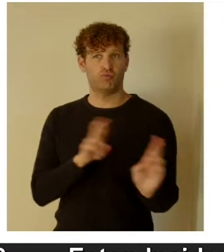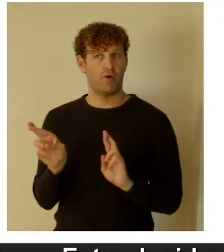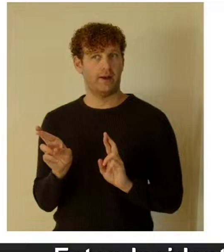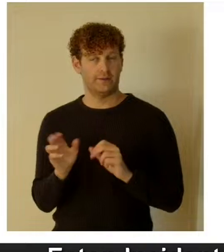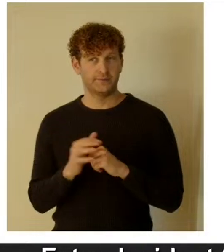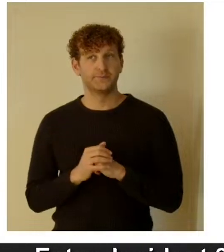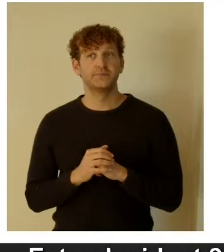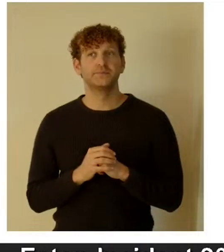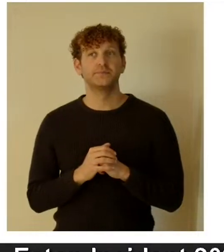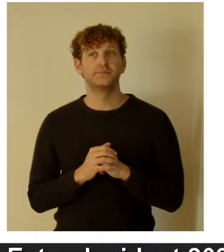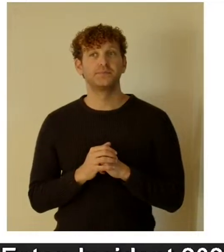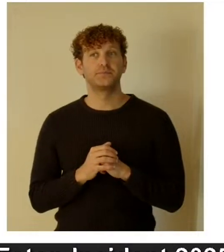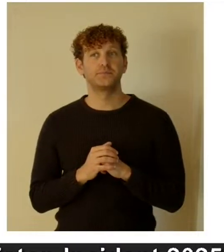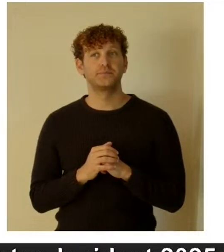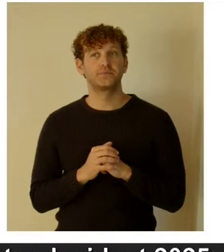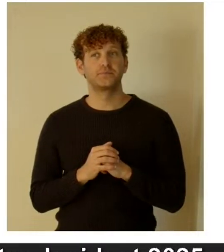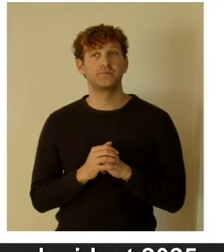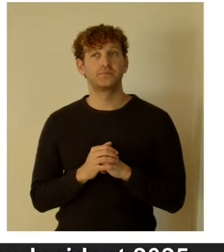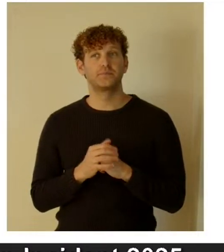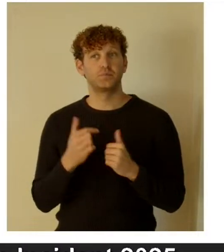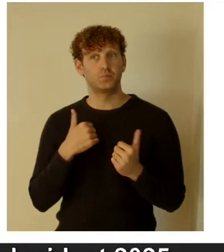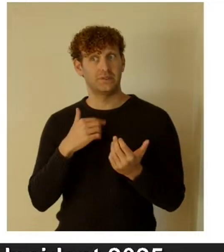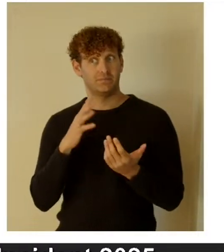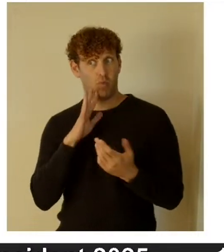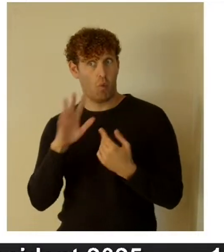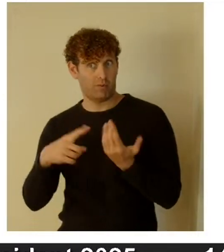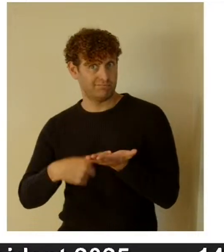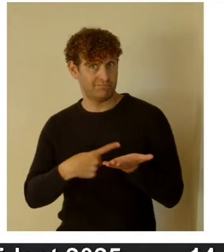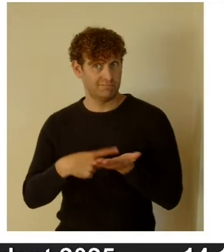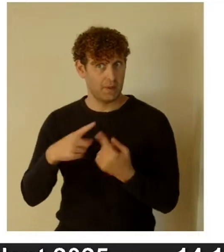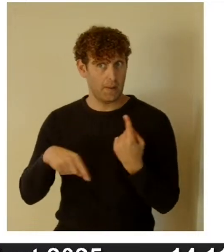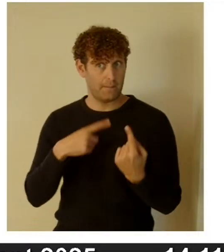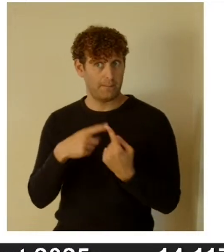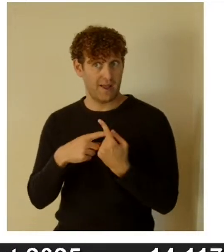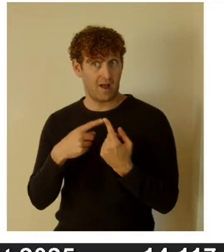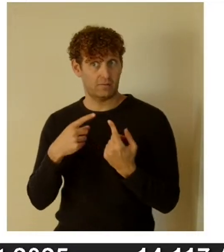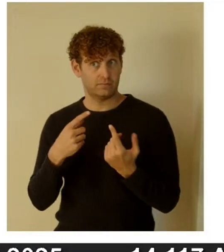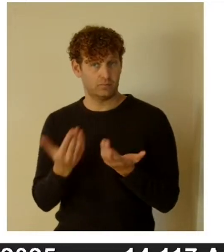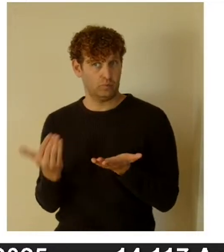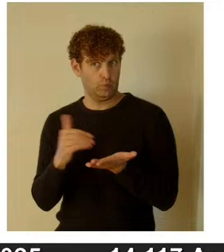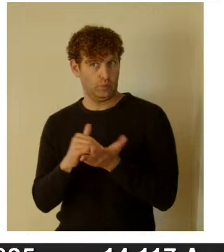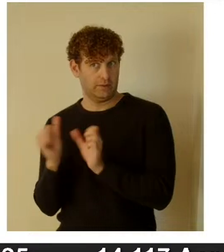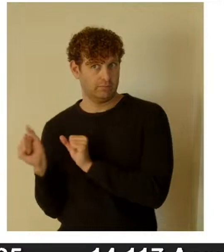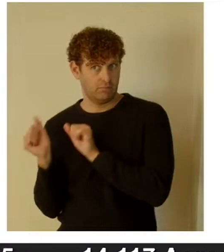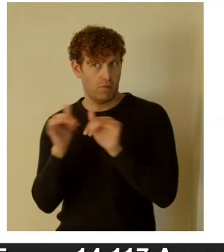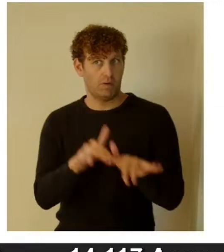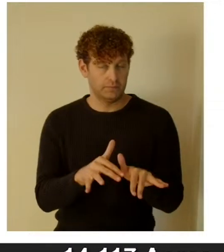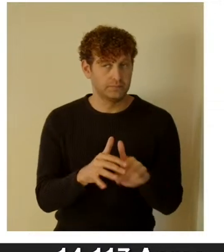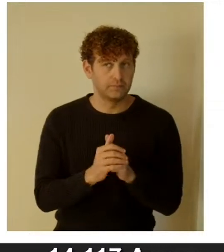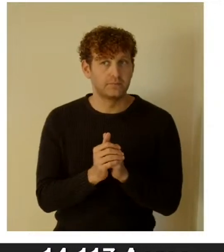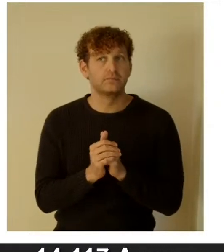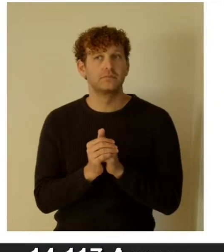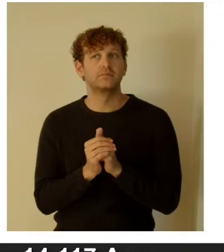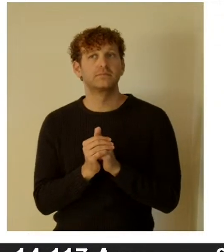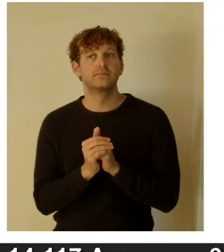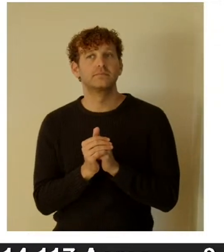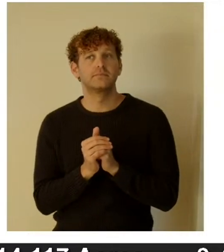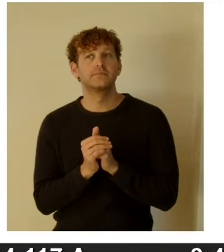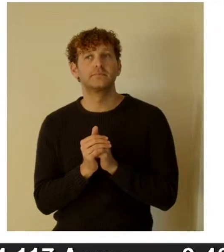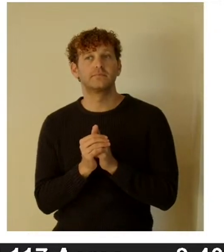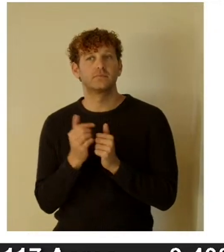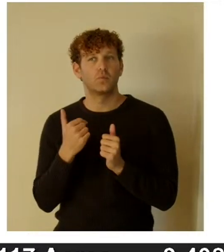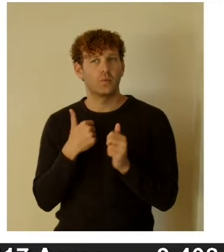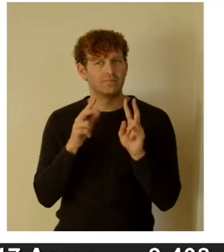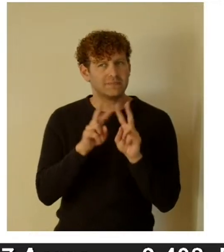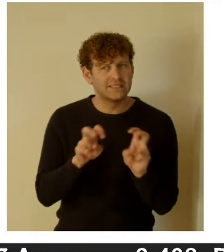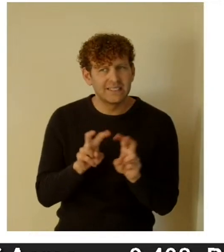bit about the repopulation plan, it was mentioned we have to have all of the agencies that are assessing a certain area